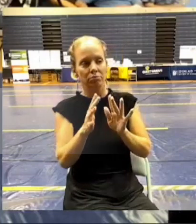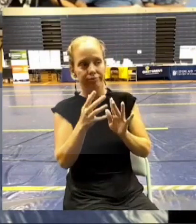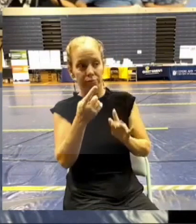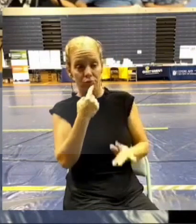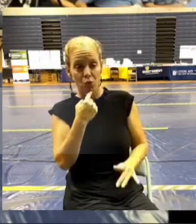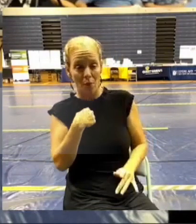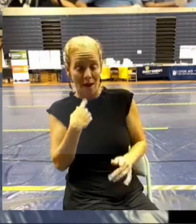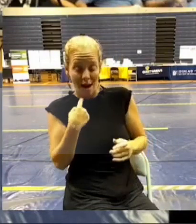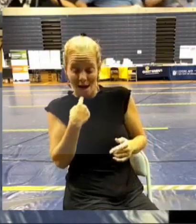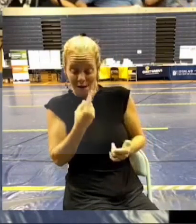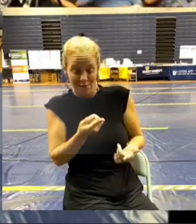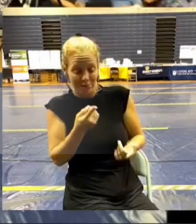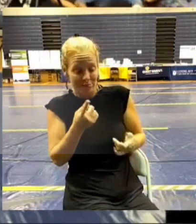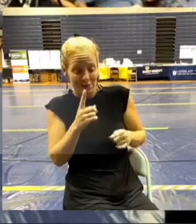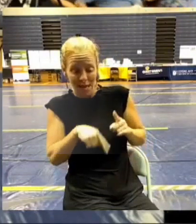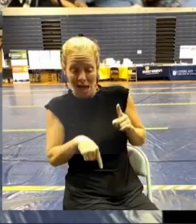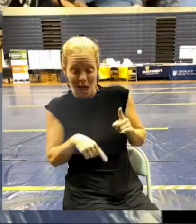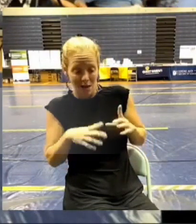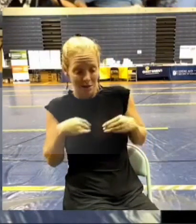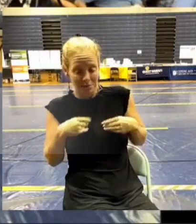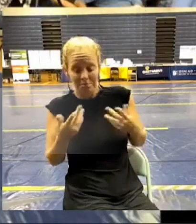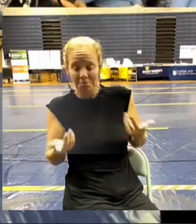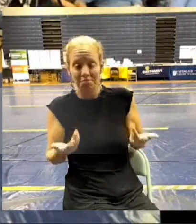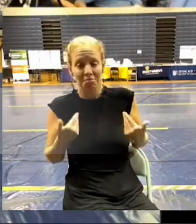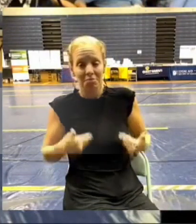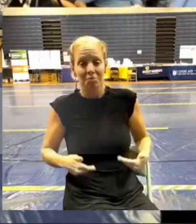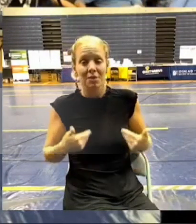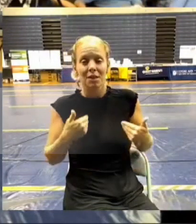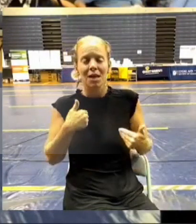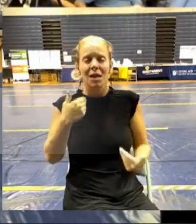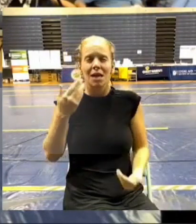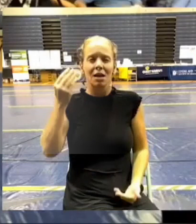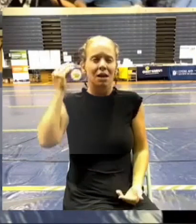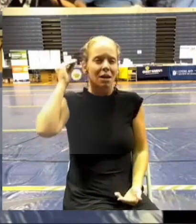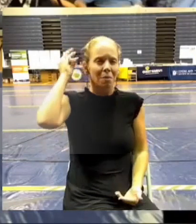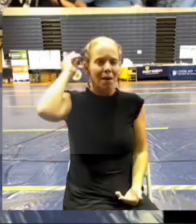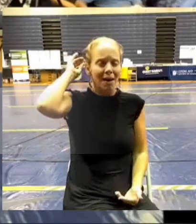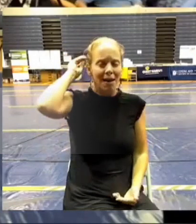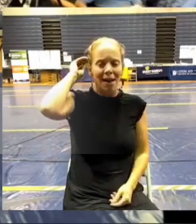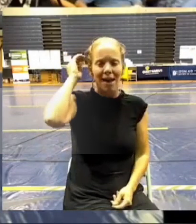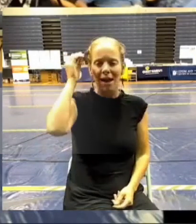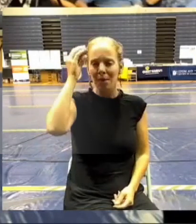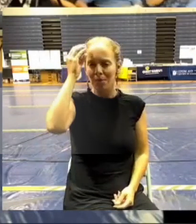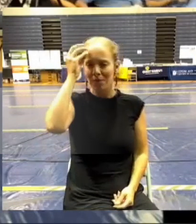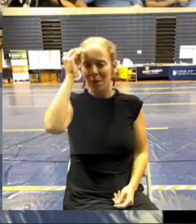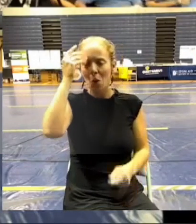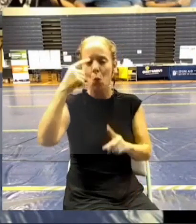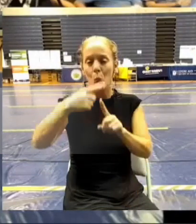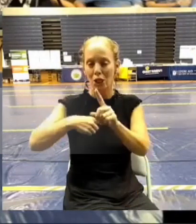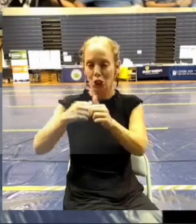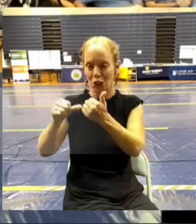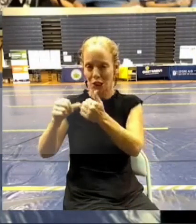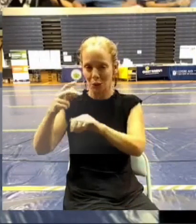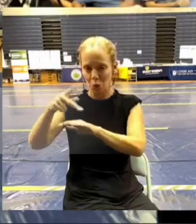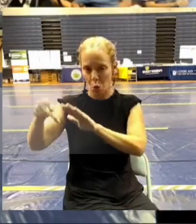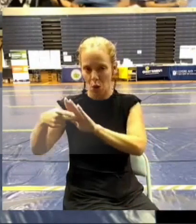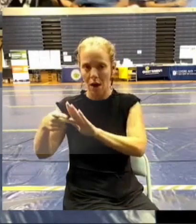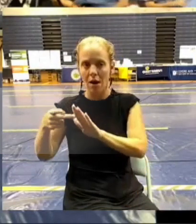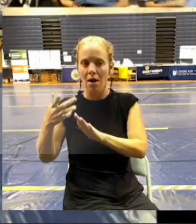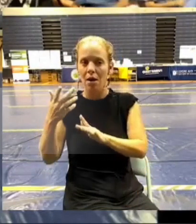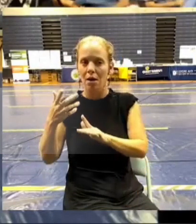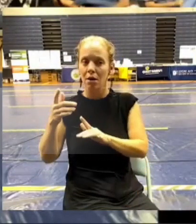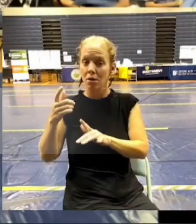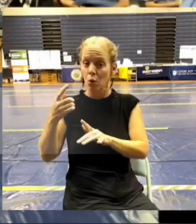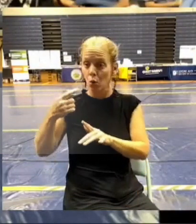guess I cannot, I guess I'm not gonna accept them. In my head, I think you're talking about the rental assistance program that should be